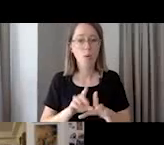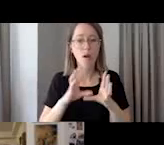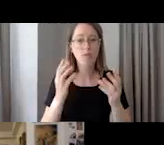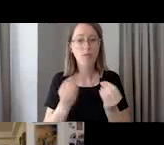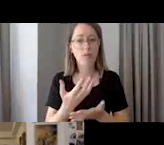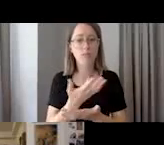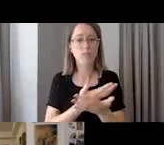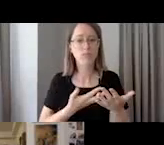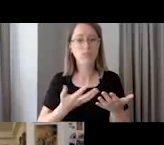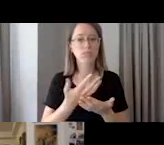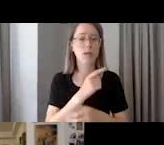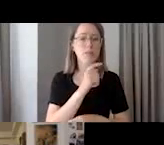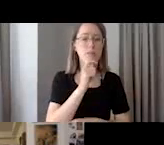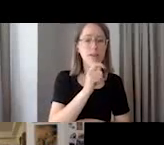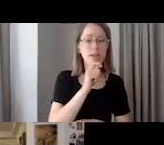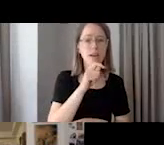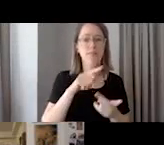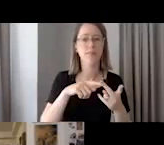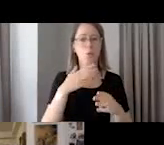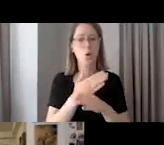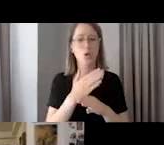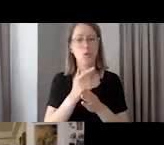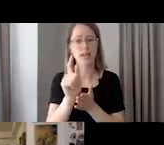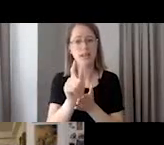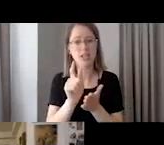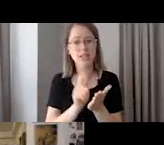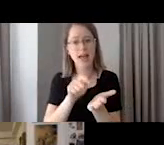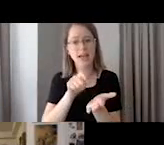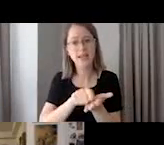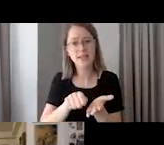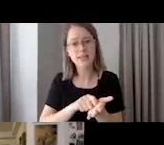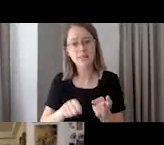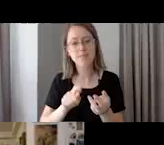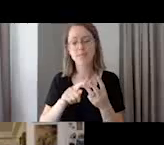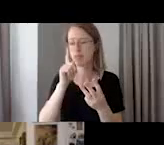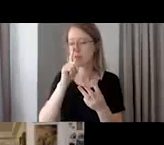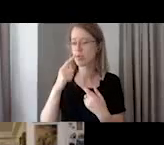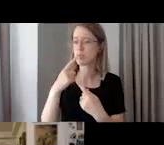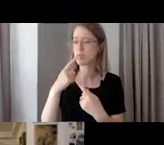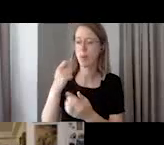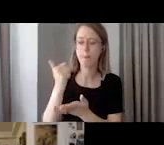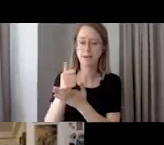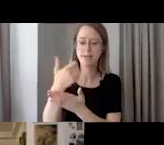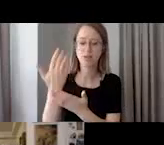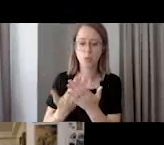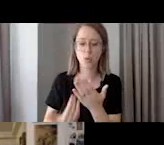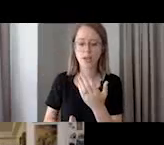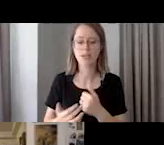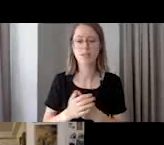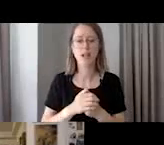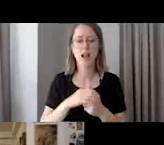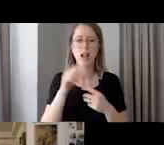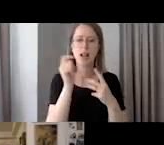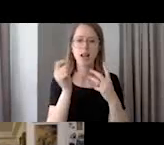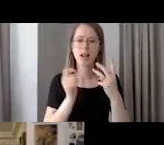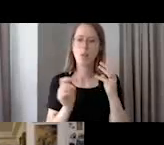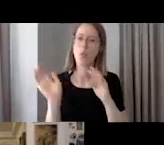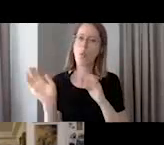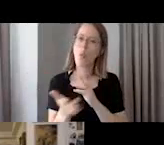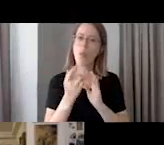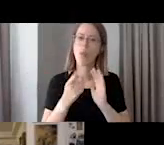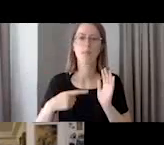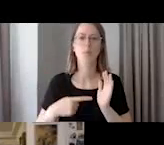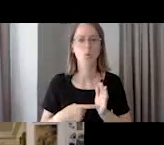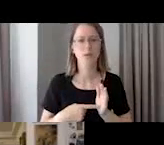about media and working with legislators, getting people to tell their basic stories, all these things are important.